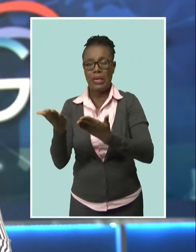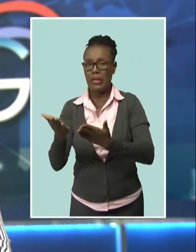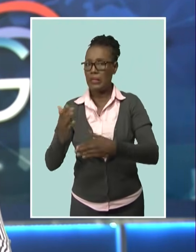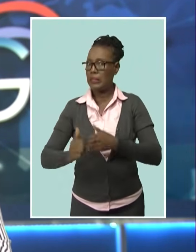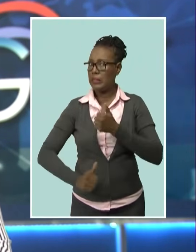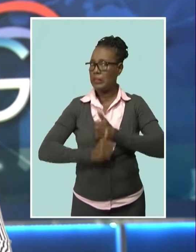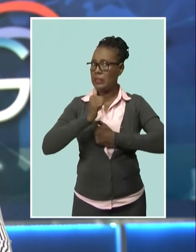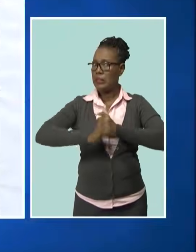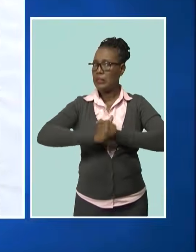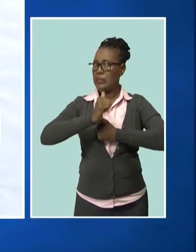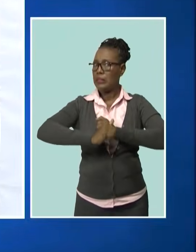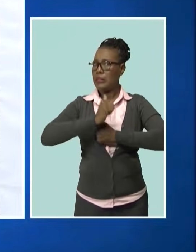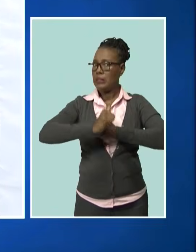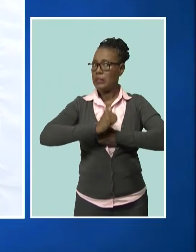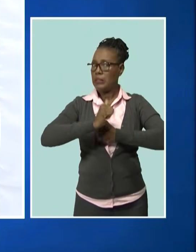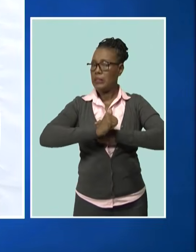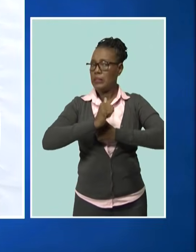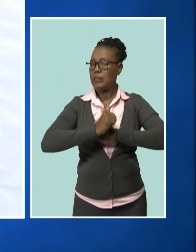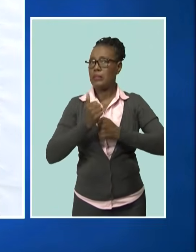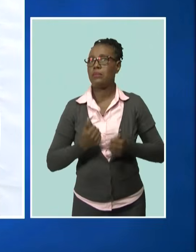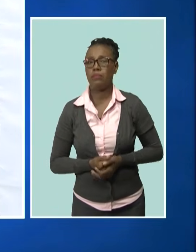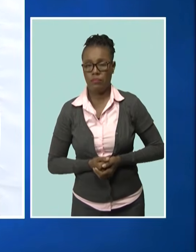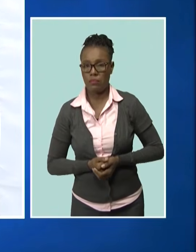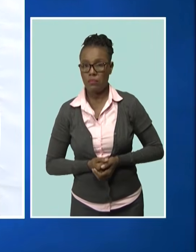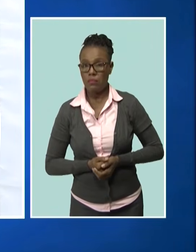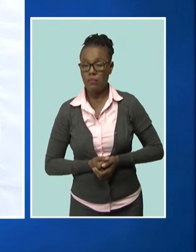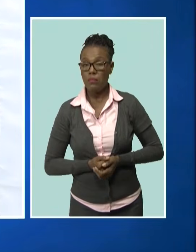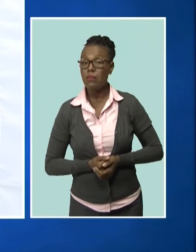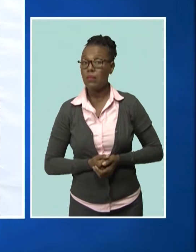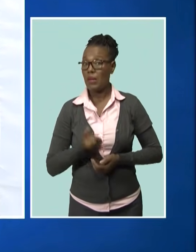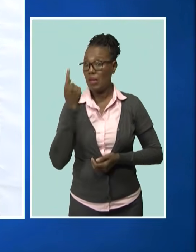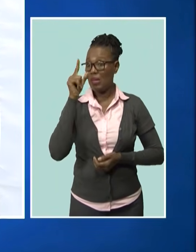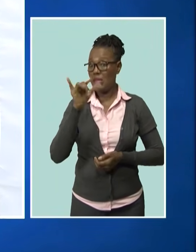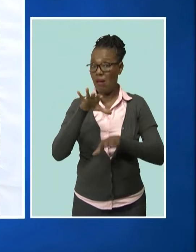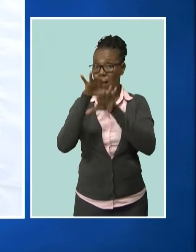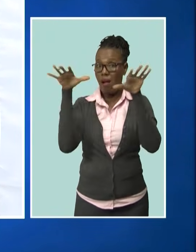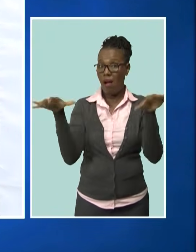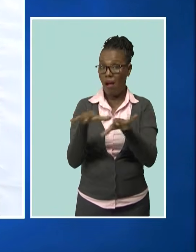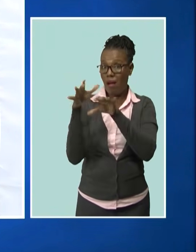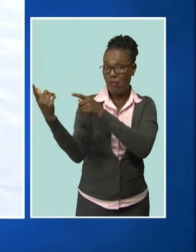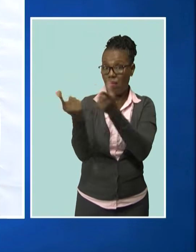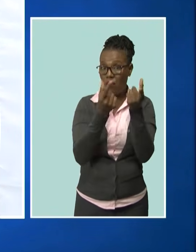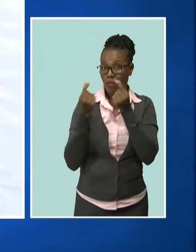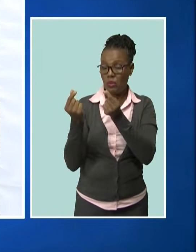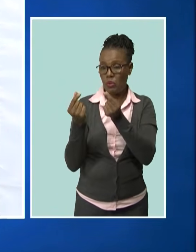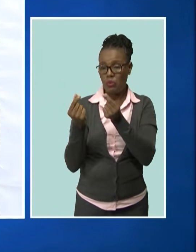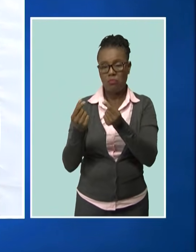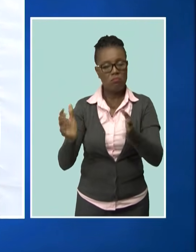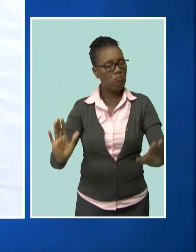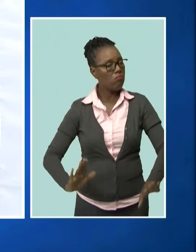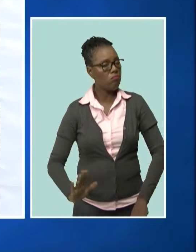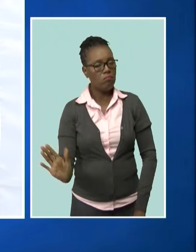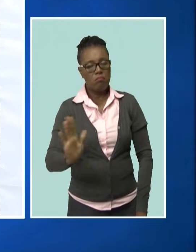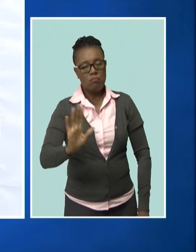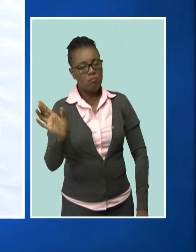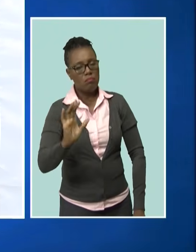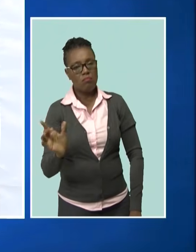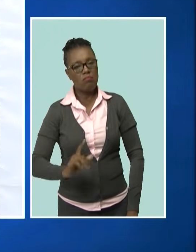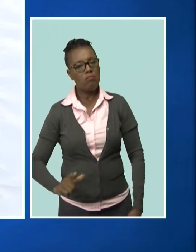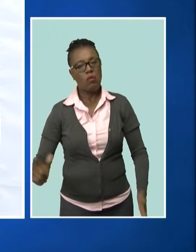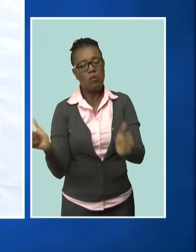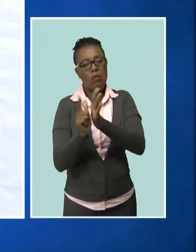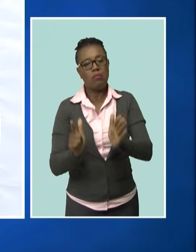danger. I want to condemn this action. I want to call on